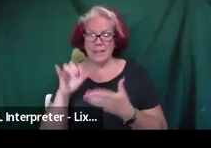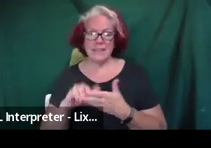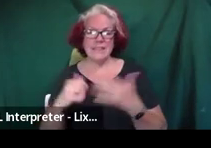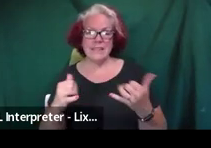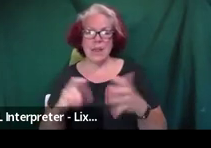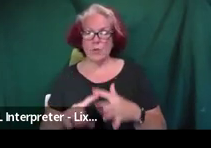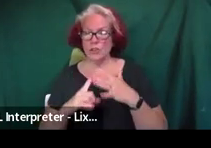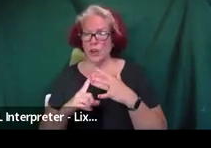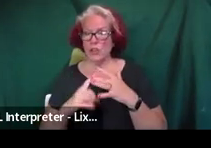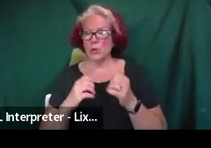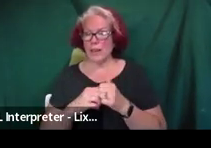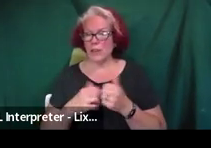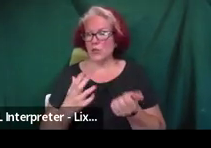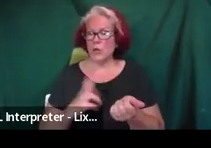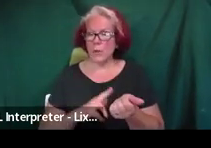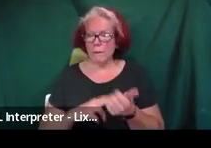get into the rhythm of